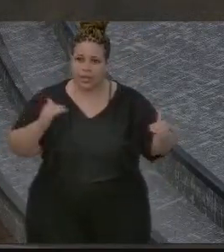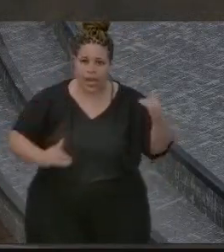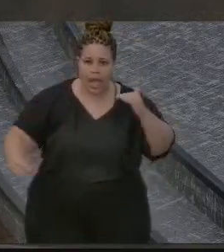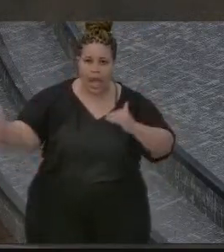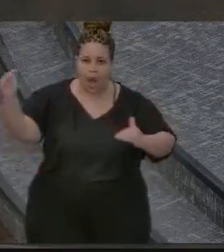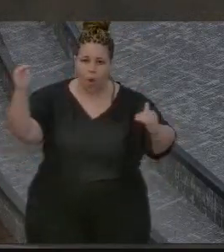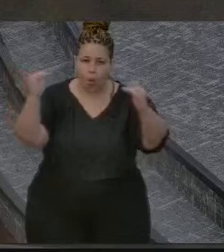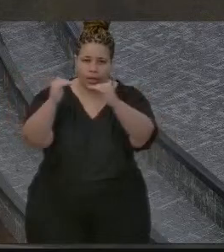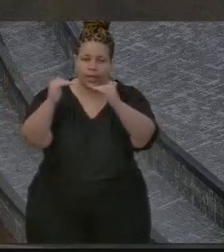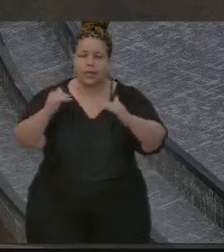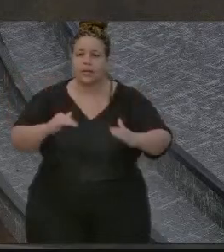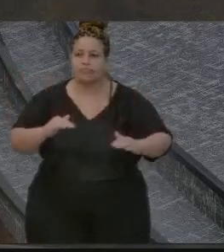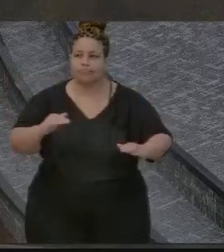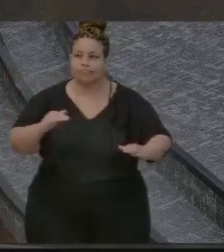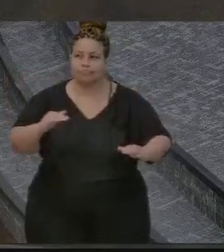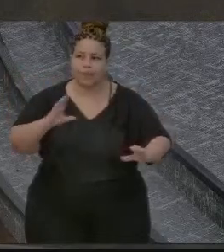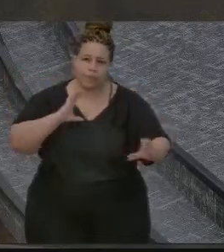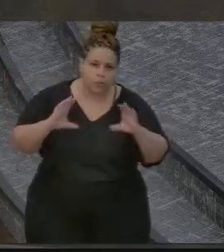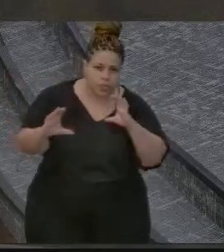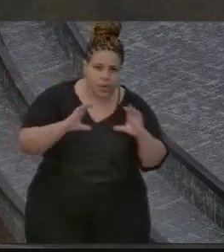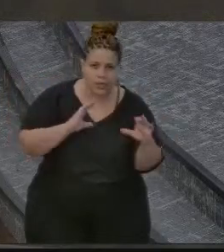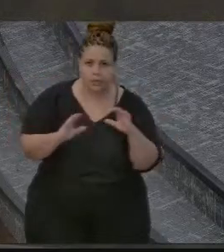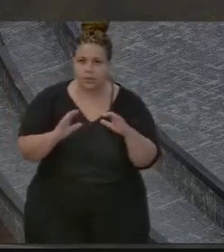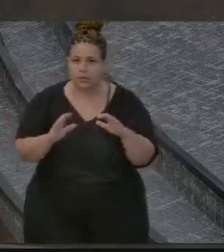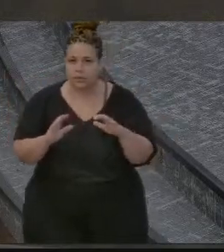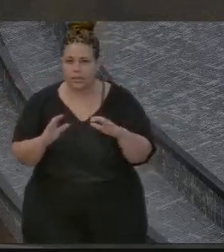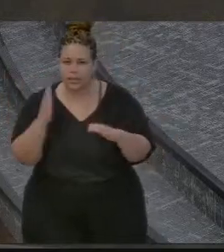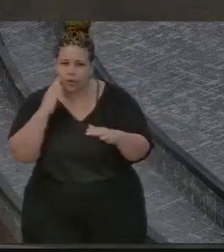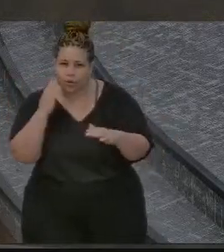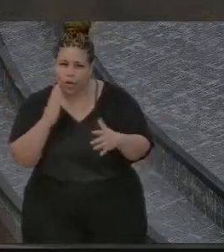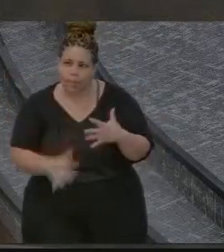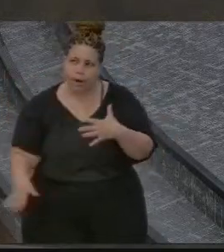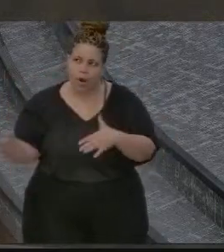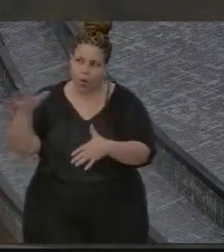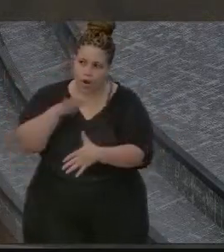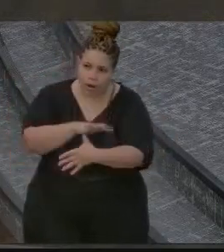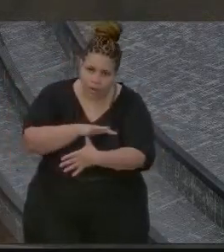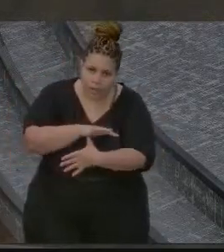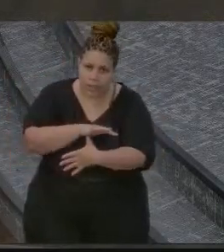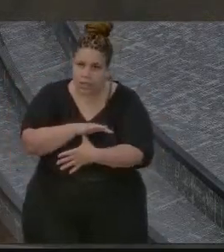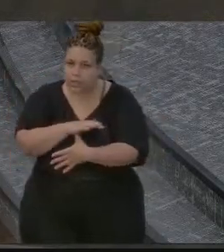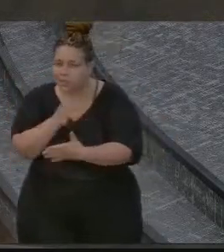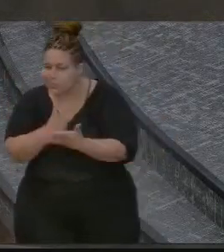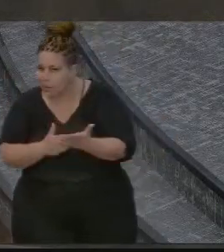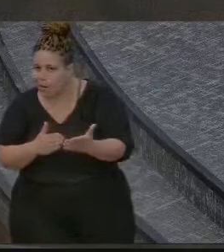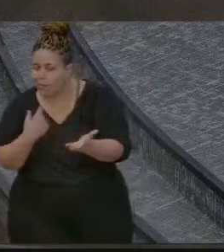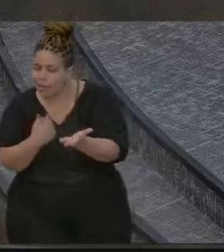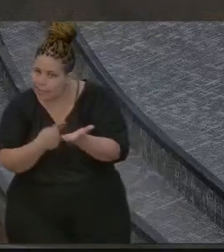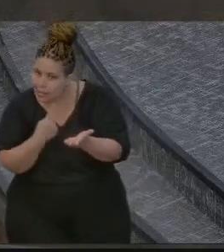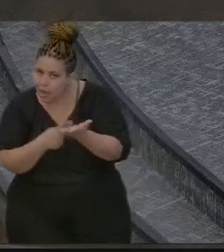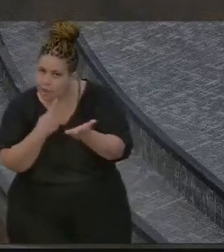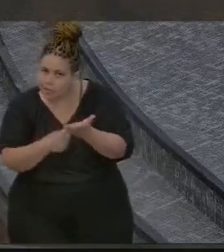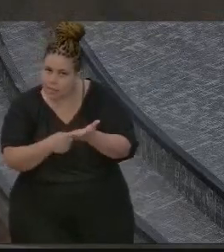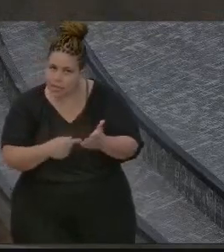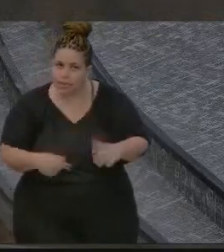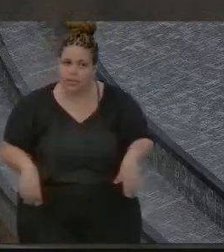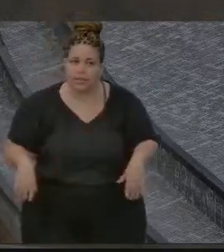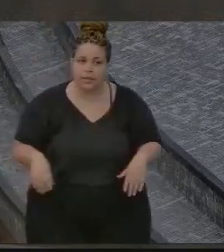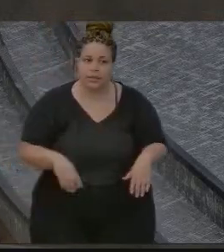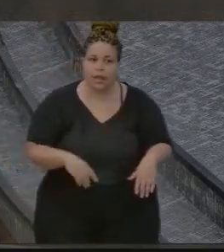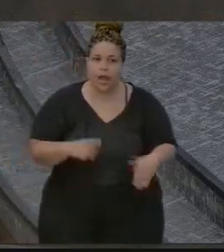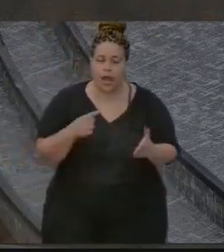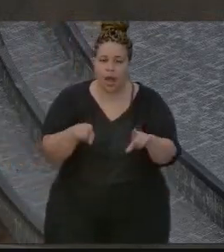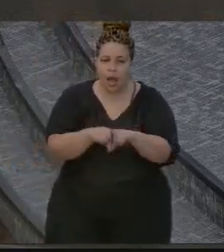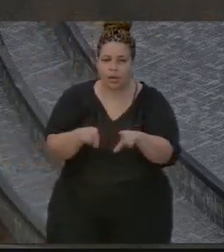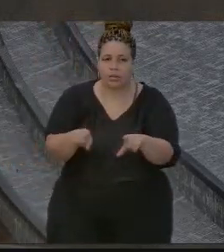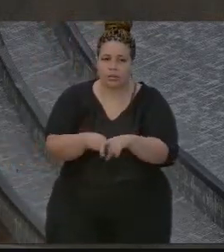bit discussion around priorities and stuff like that, as well as trainings, if we might be